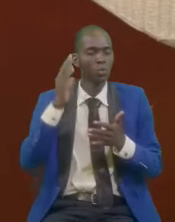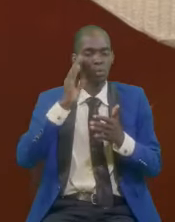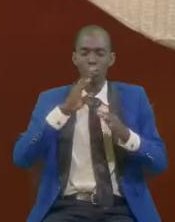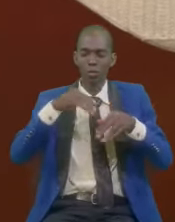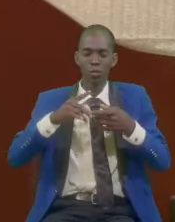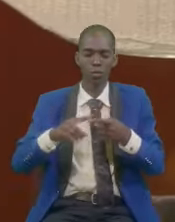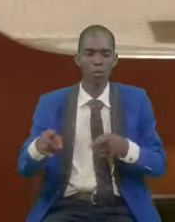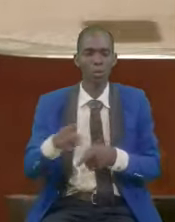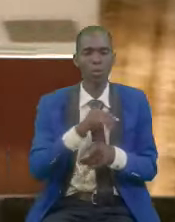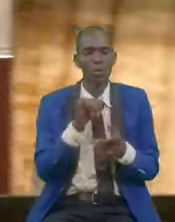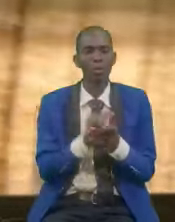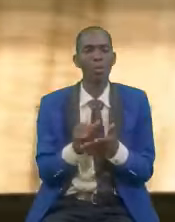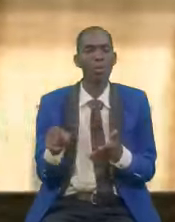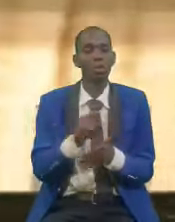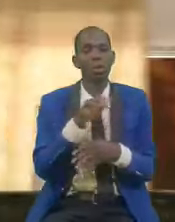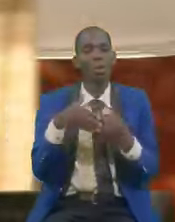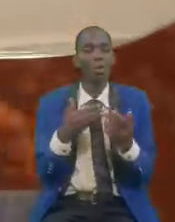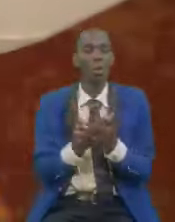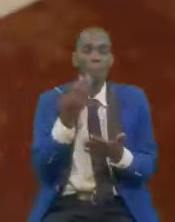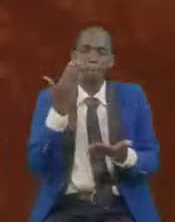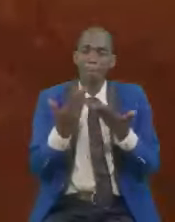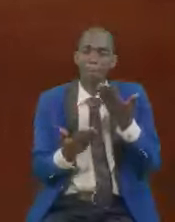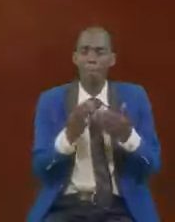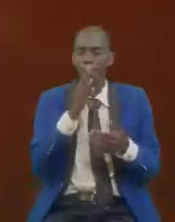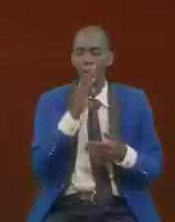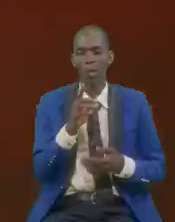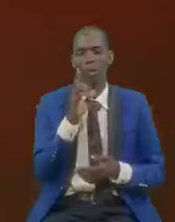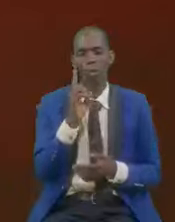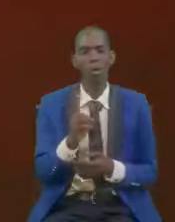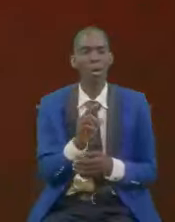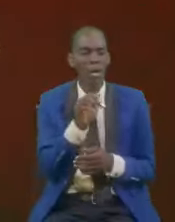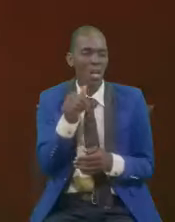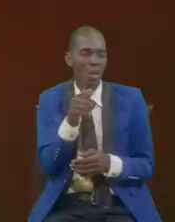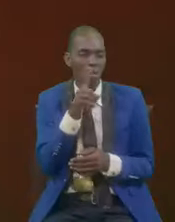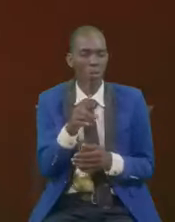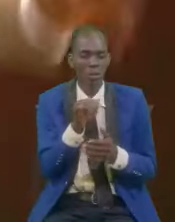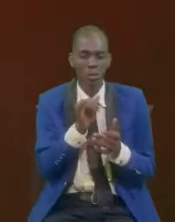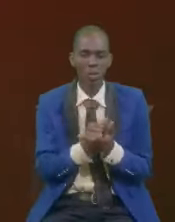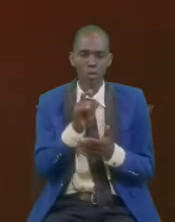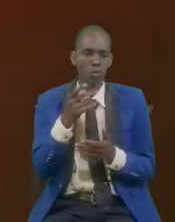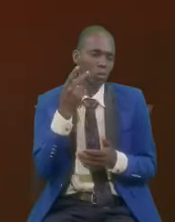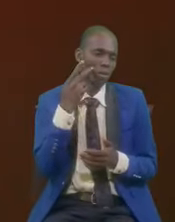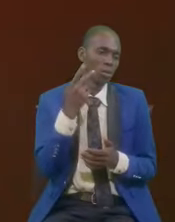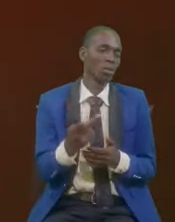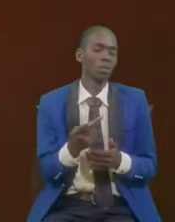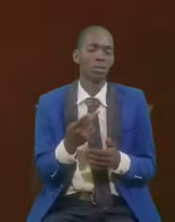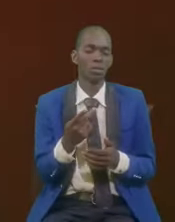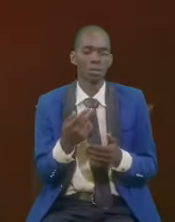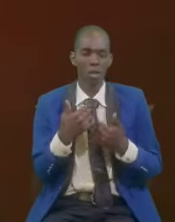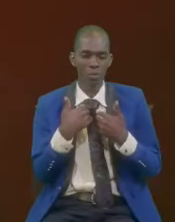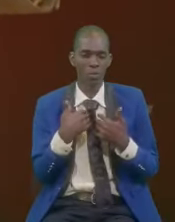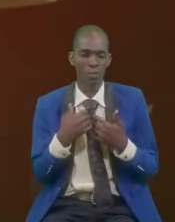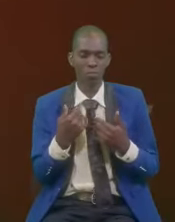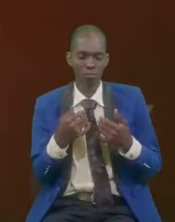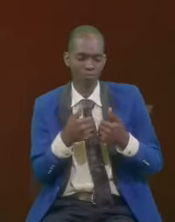all may be one. Anywhere you see this unity, there's no sanctification there. Either